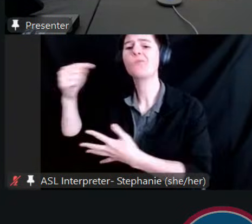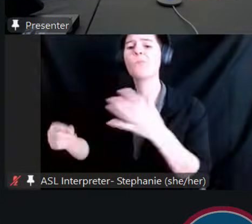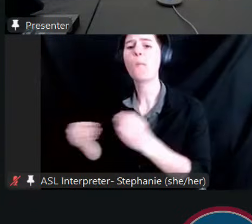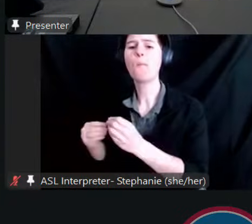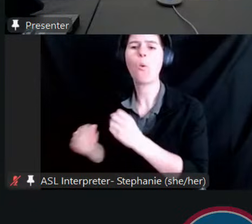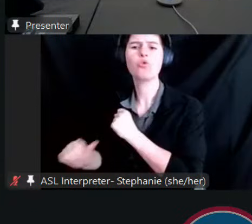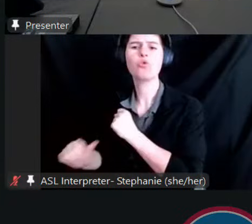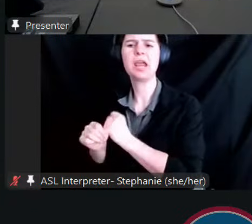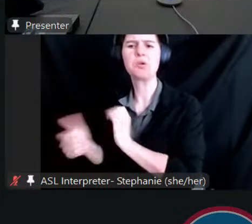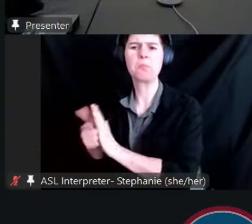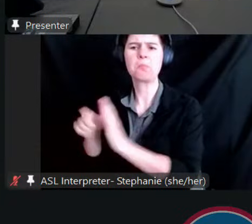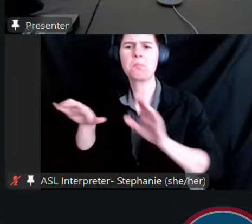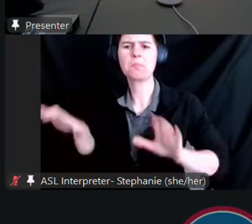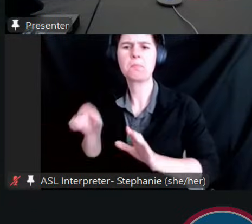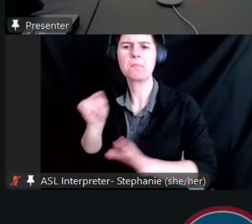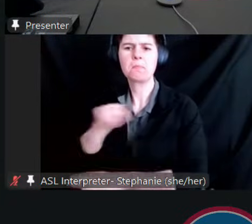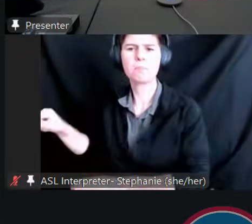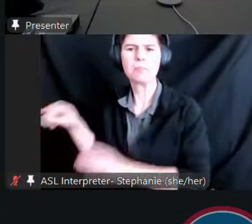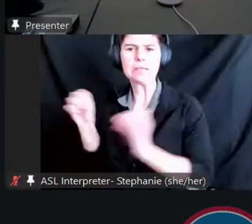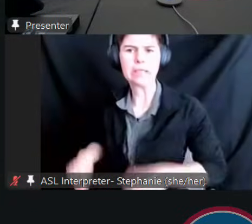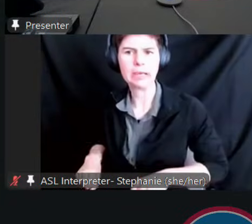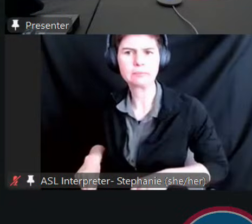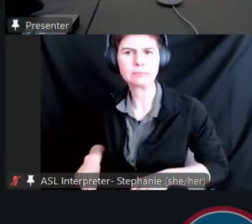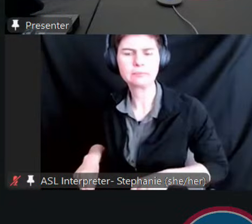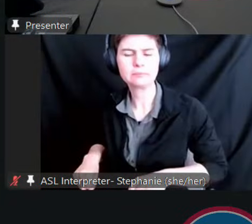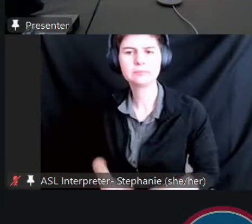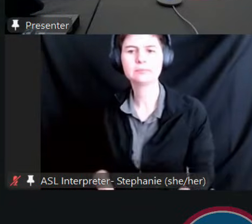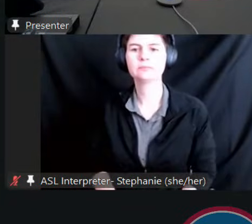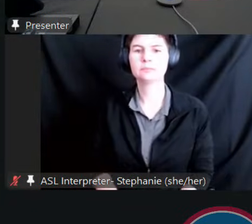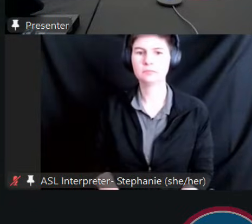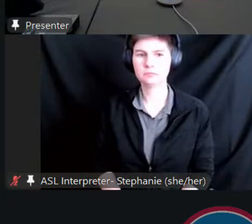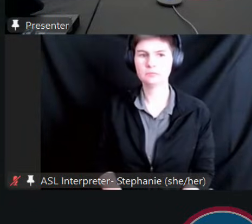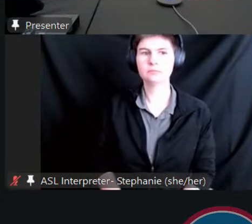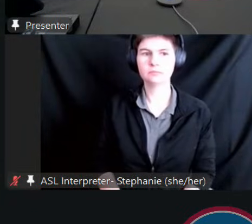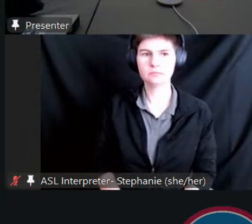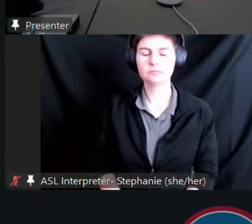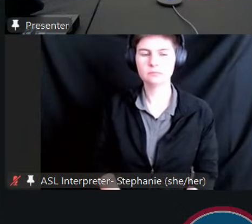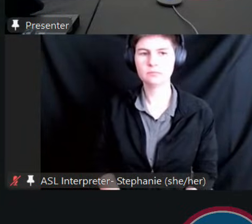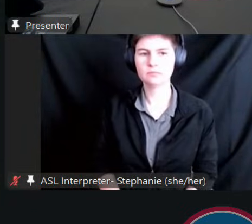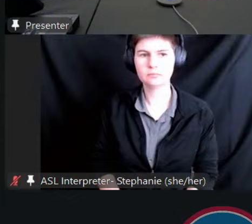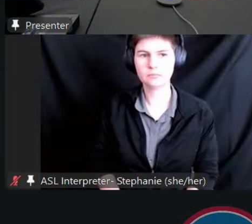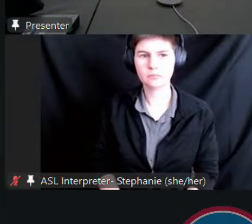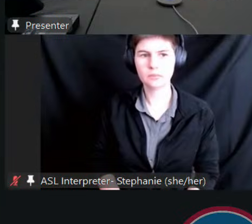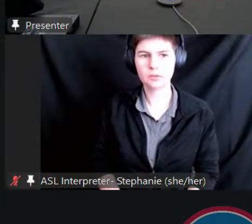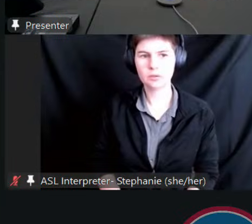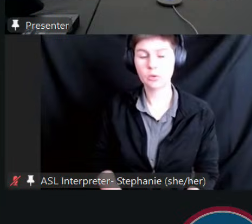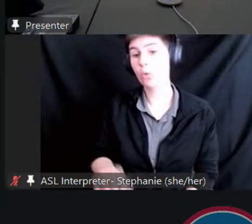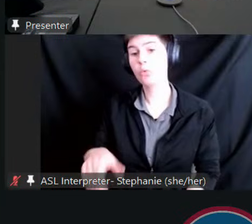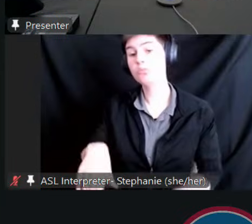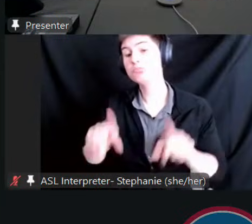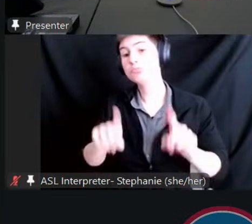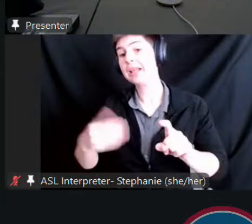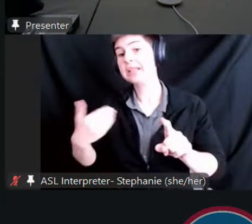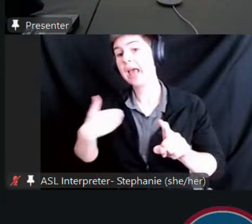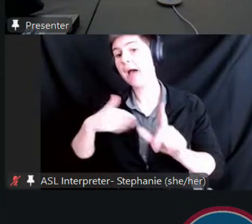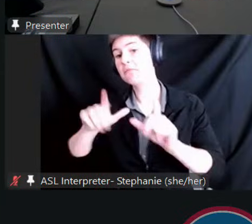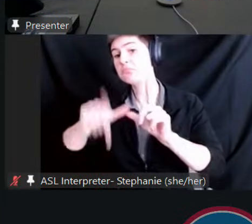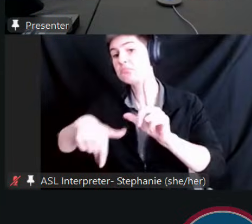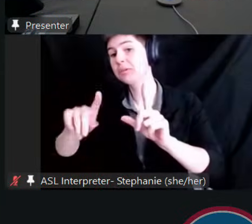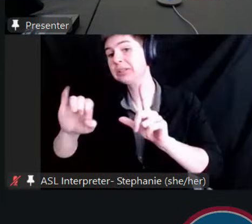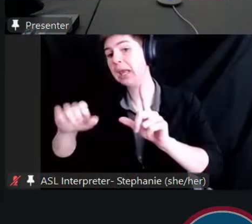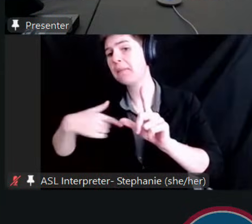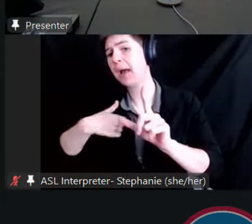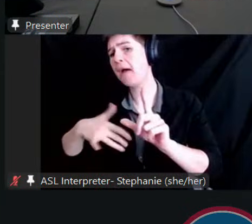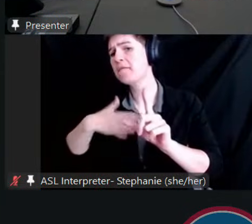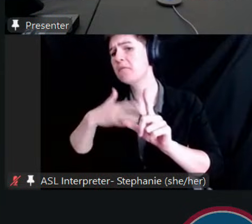I could see this pilot expanding before, the expiration date. And so I really hope that that's, and that's those really good points about